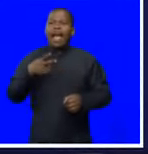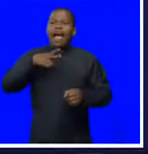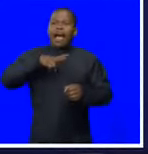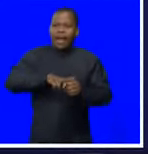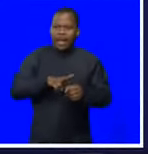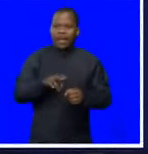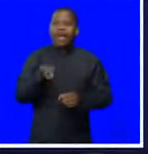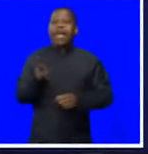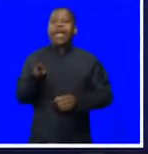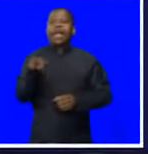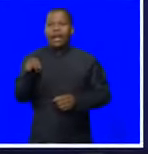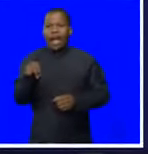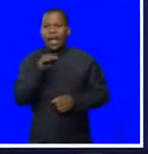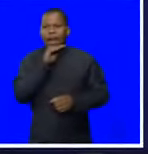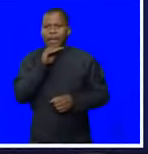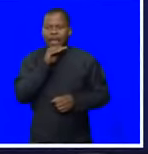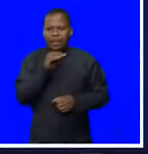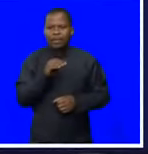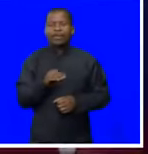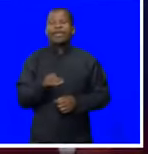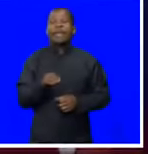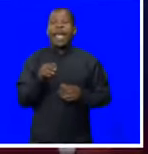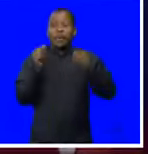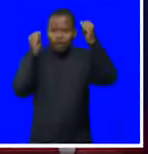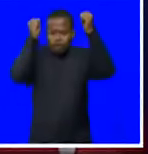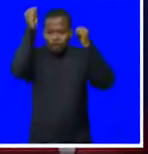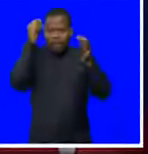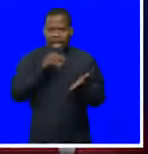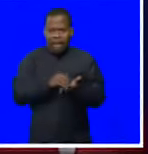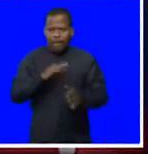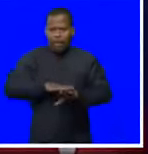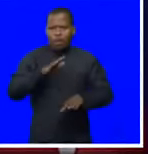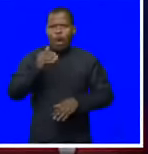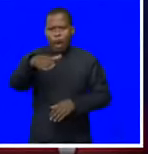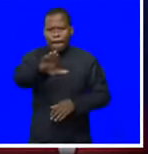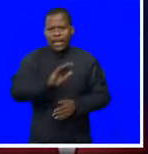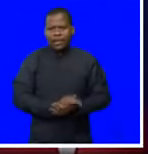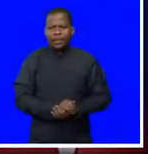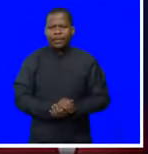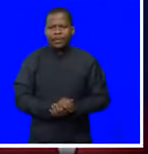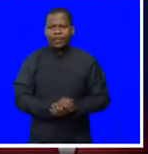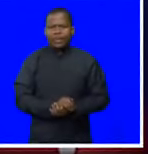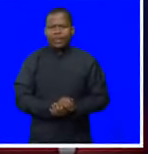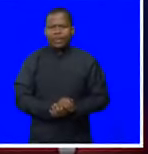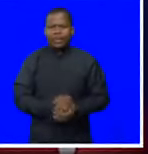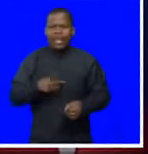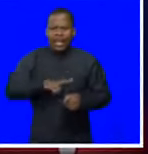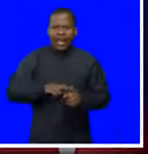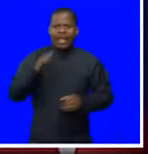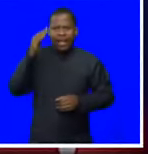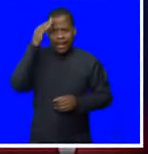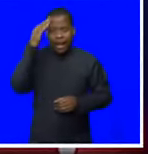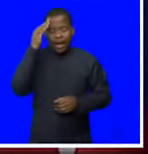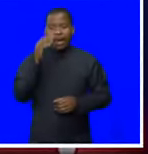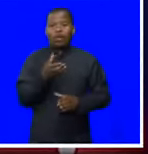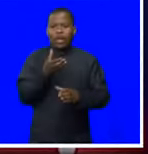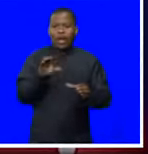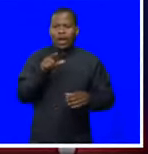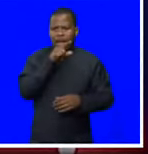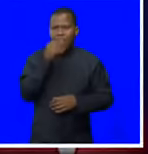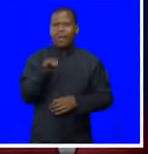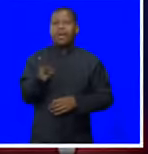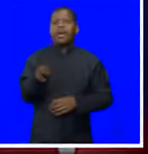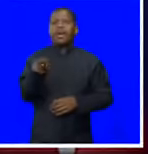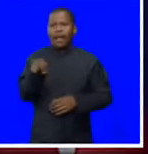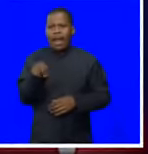Turkey's security means Iran's security. We have always been against unilateral sanctions against Iran, and we do not find these